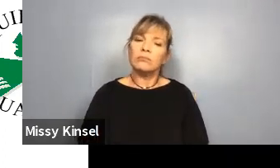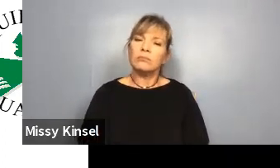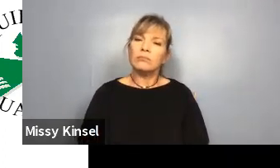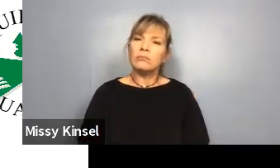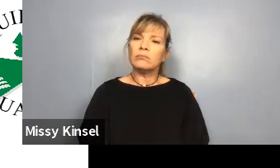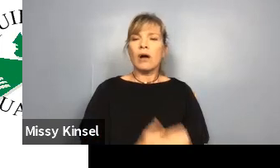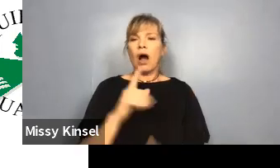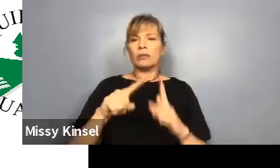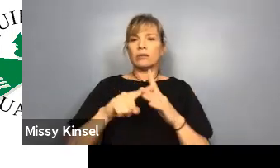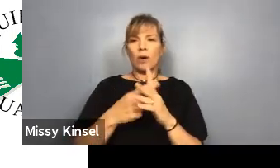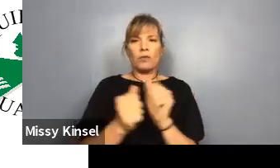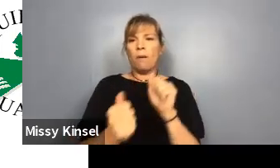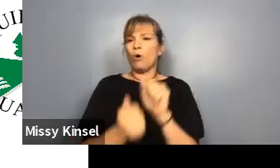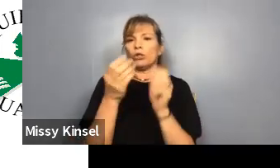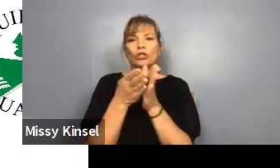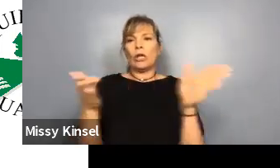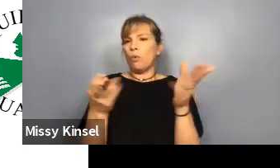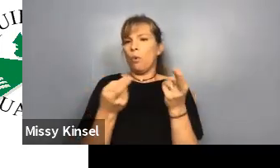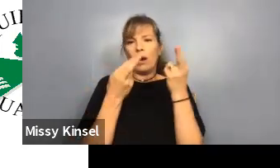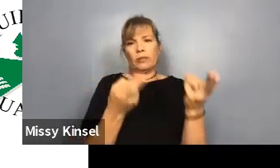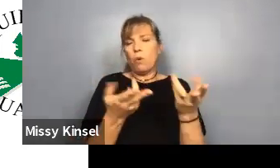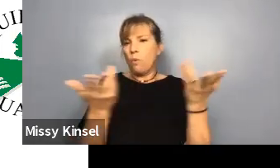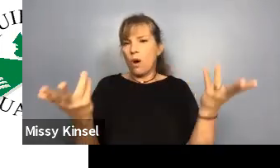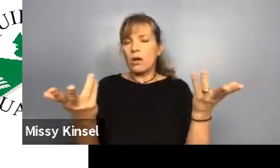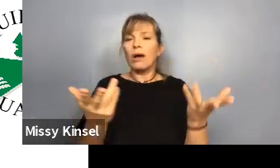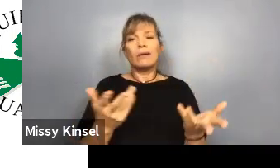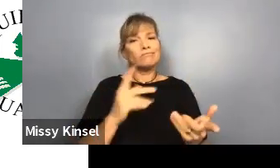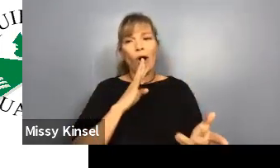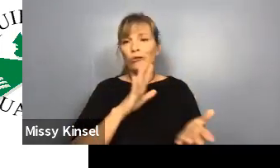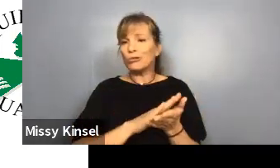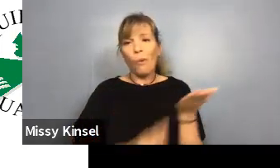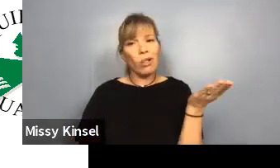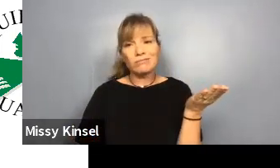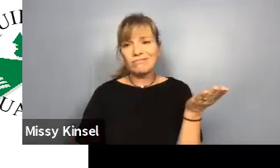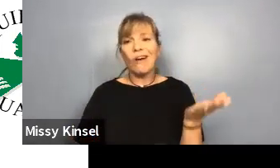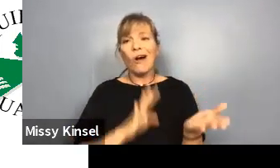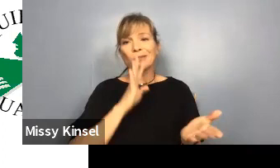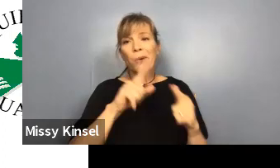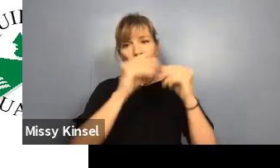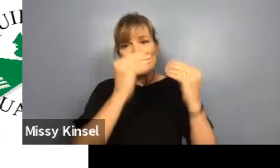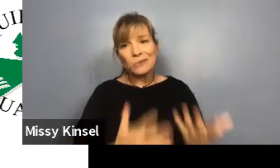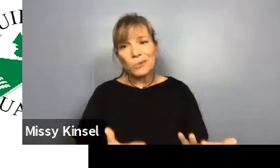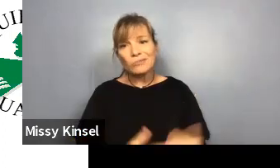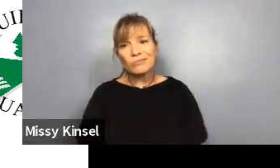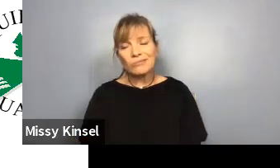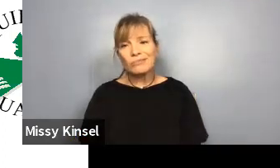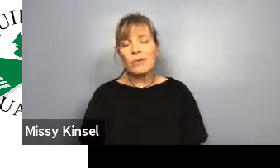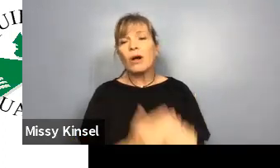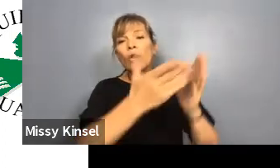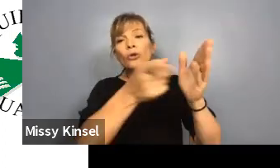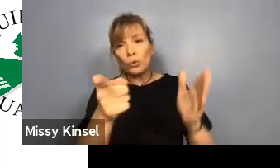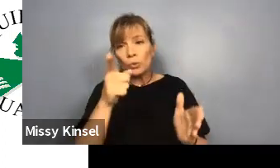I'm going to start with the most general recommendation, and that is talk to the school, talk to the teacher,